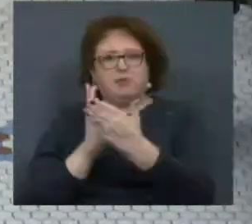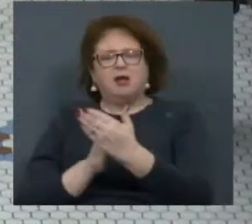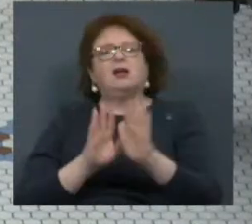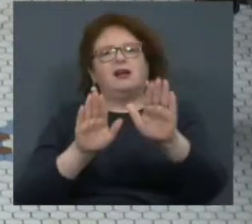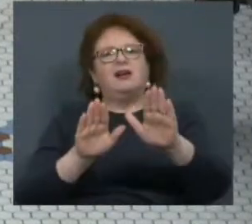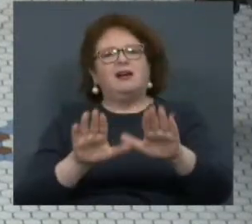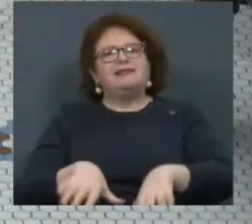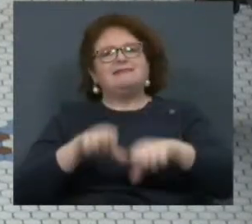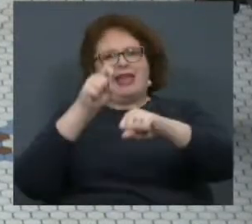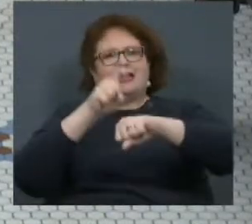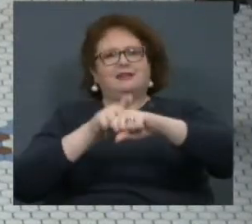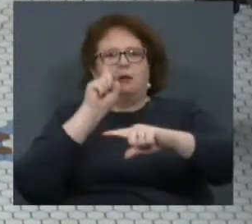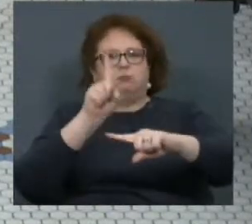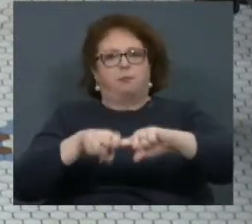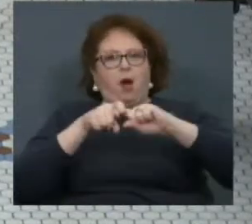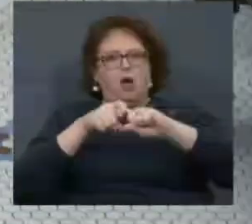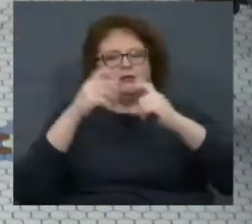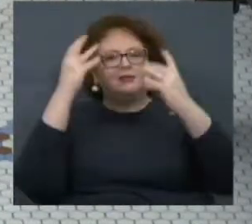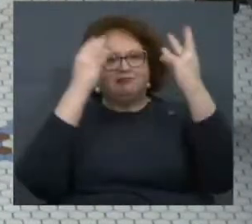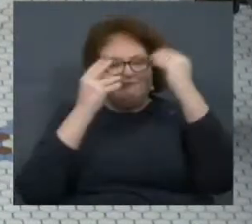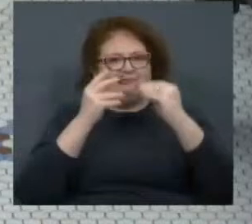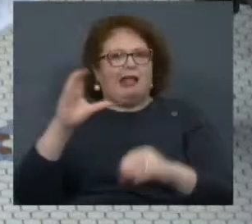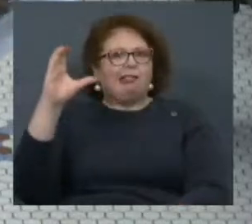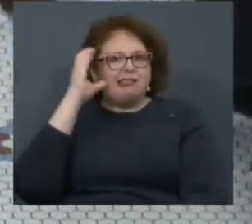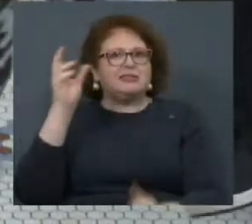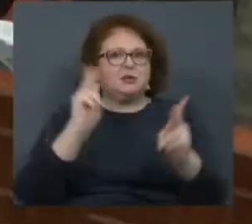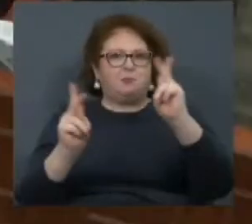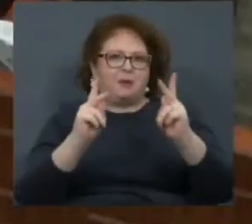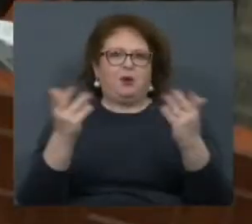actually listen to people here speaking.